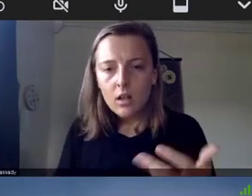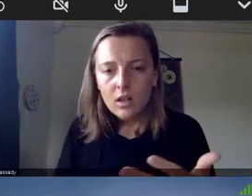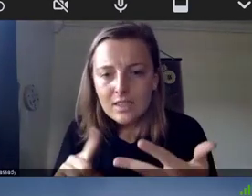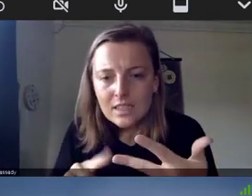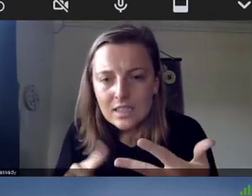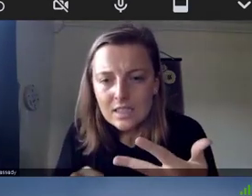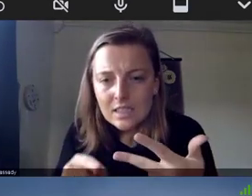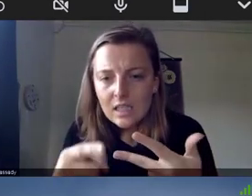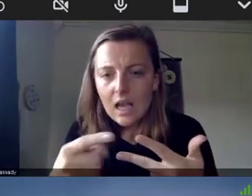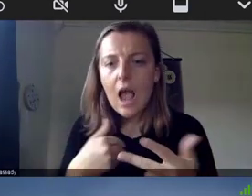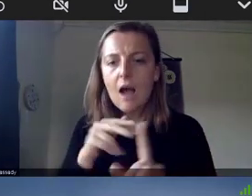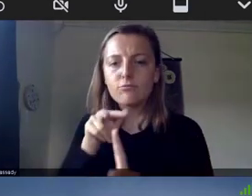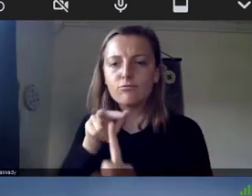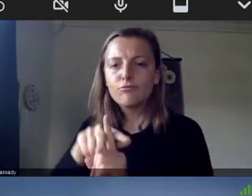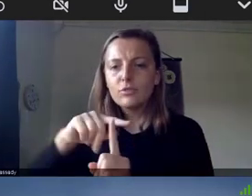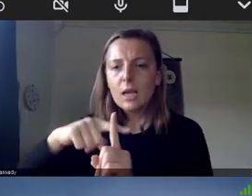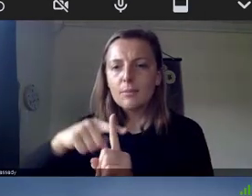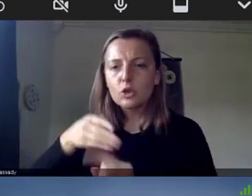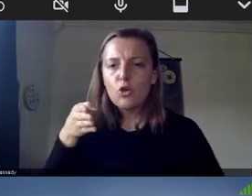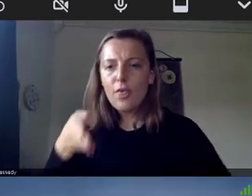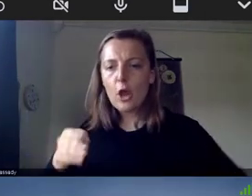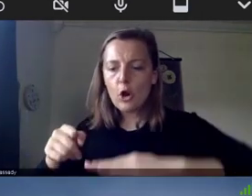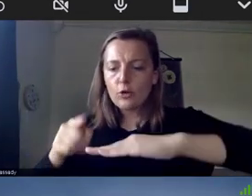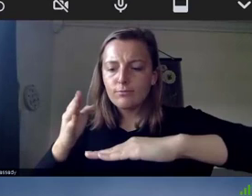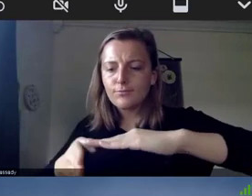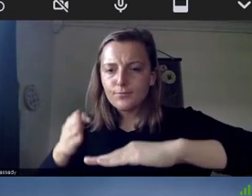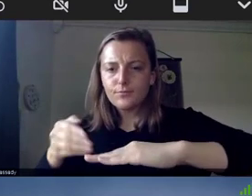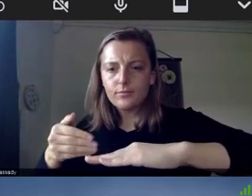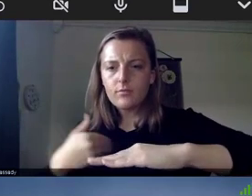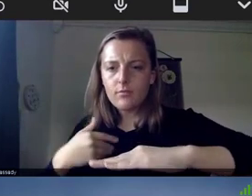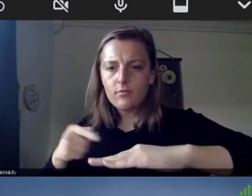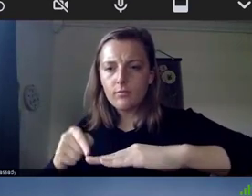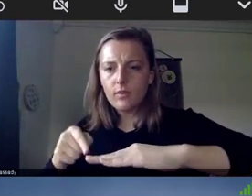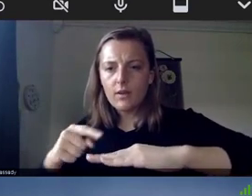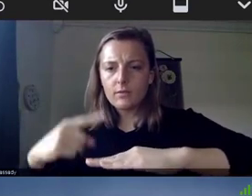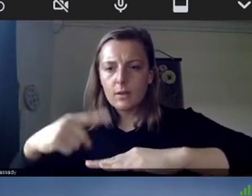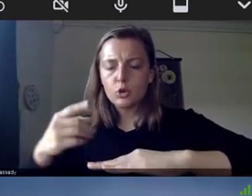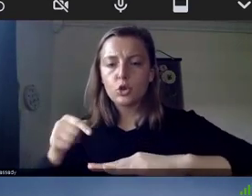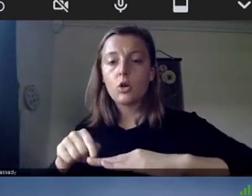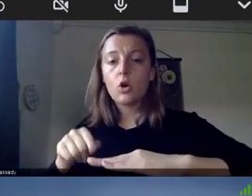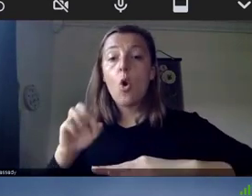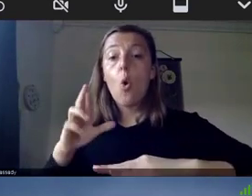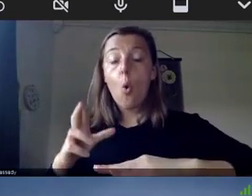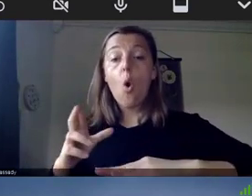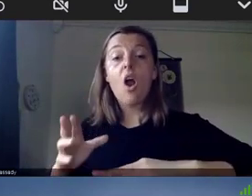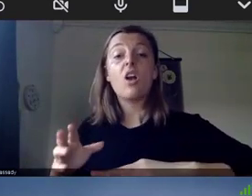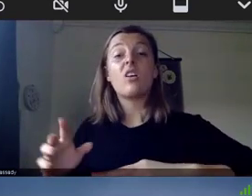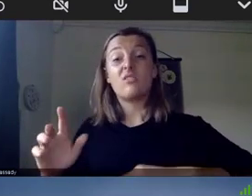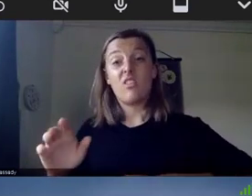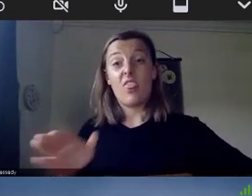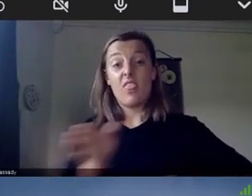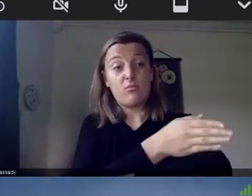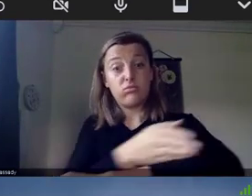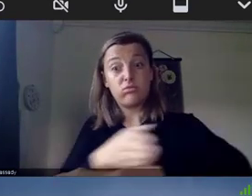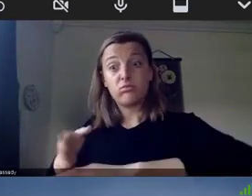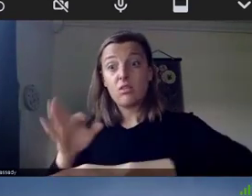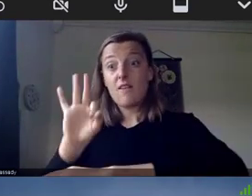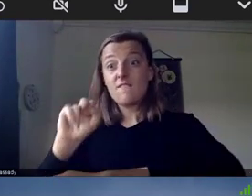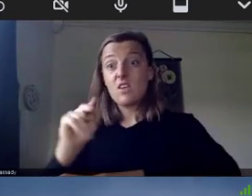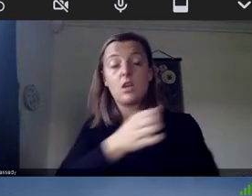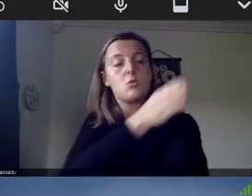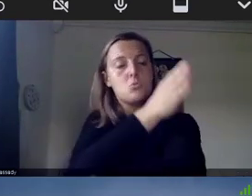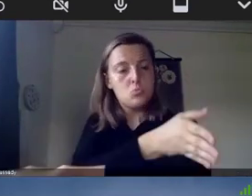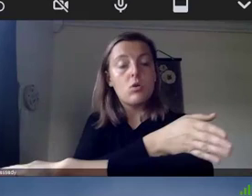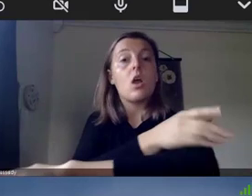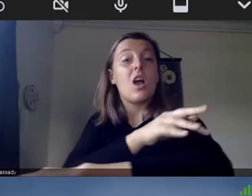so long that the end of the fin doesn't even know it's being heated at the base. So we have equations for